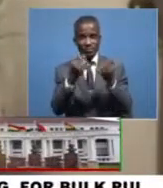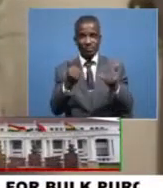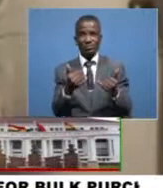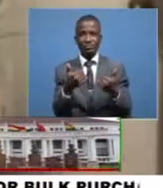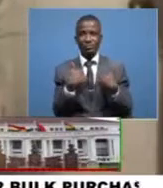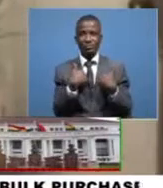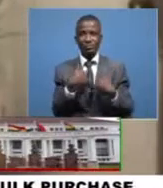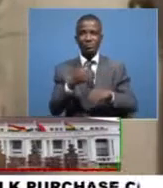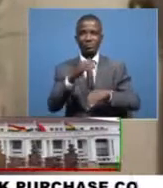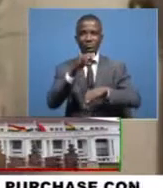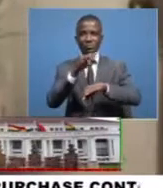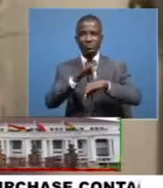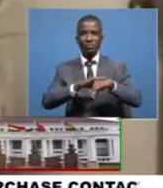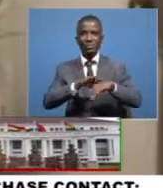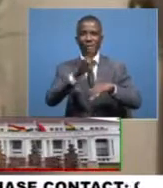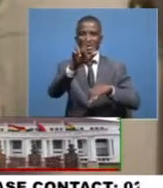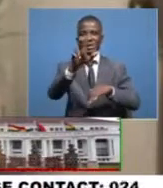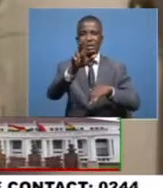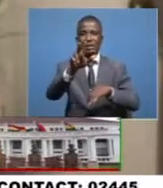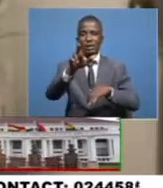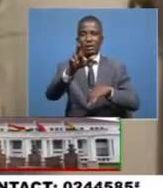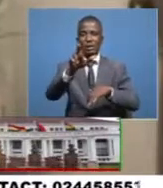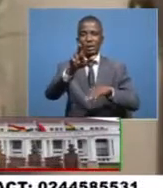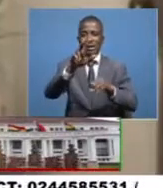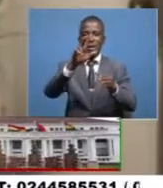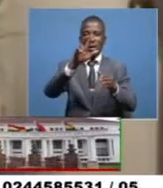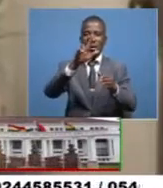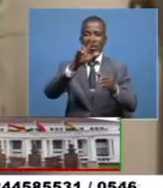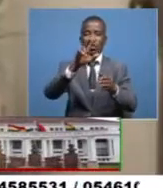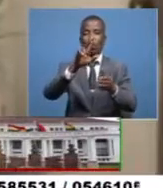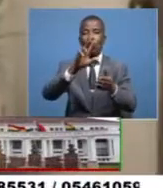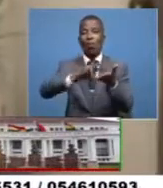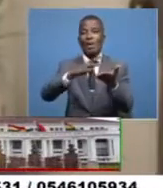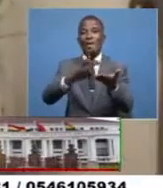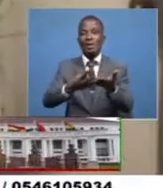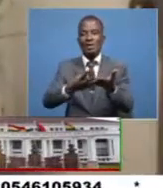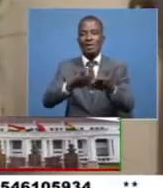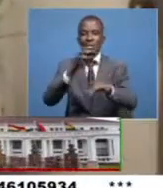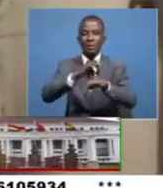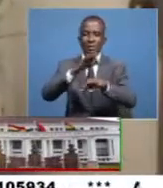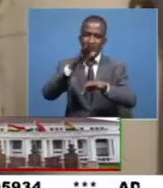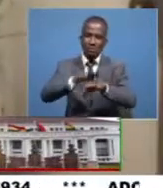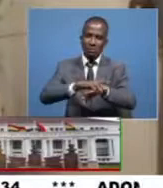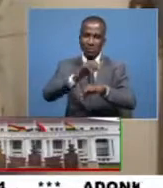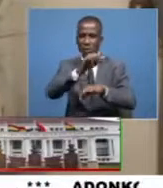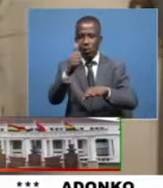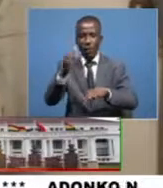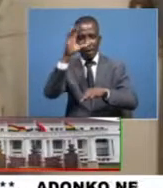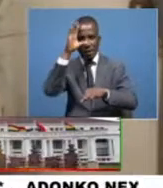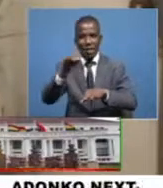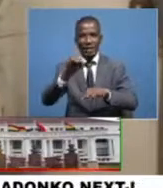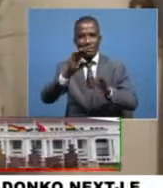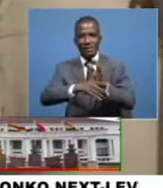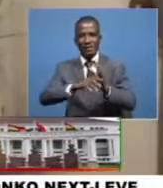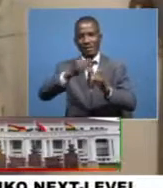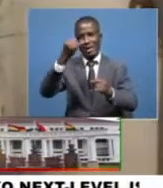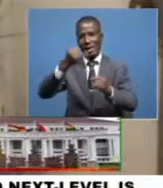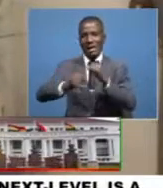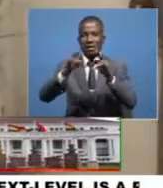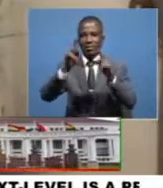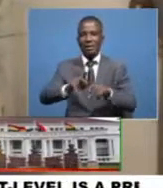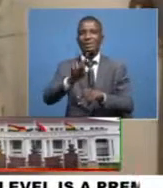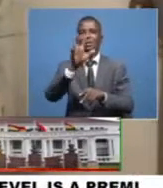the petitioner has called 3 witnesses, Mr. Johnson Asiedu Nketia, Dr. Pesa White, and I believe